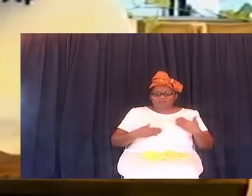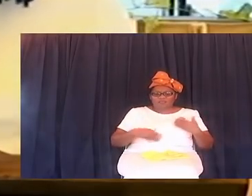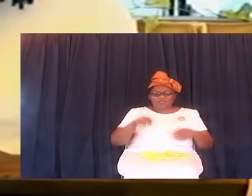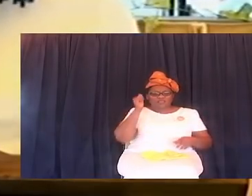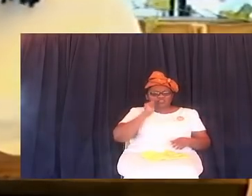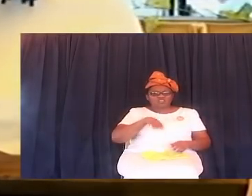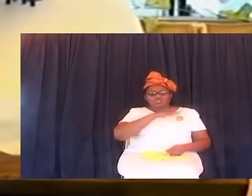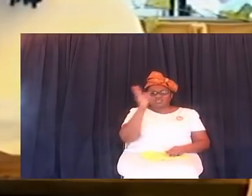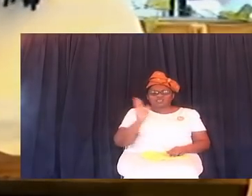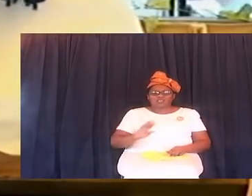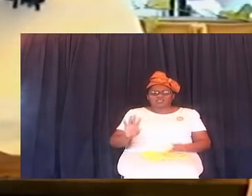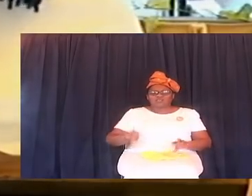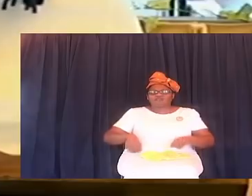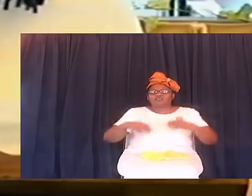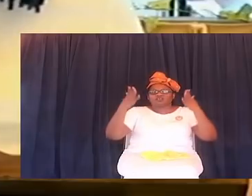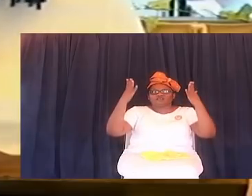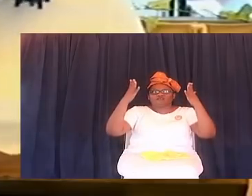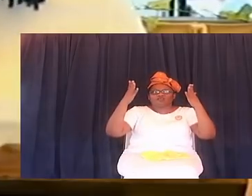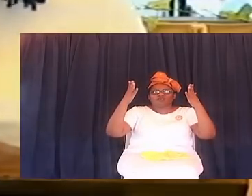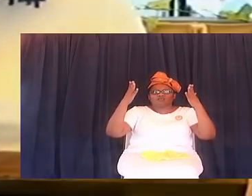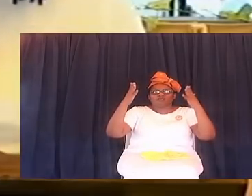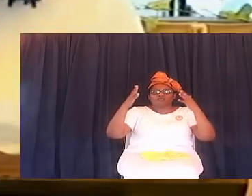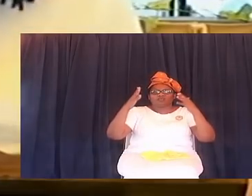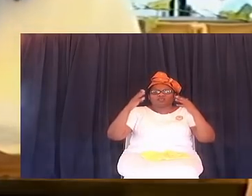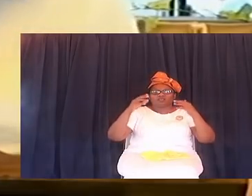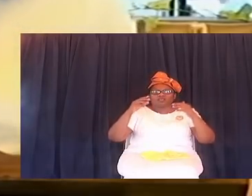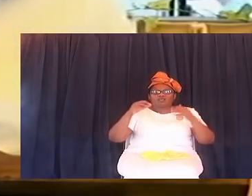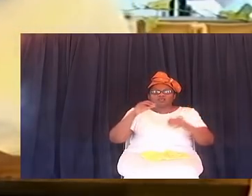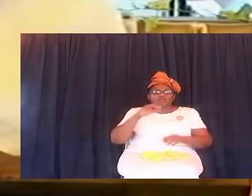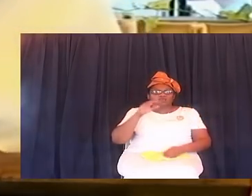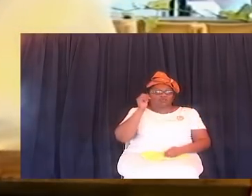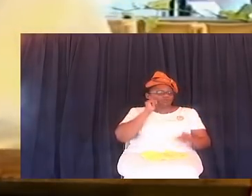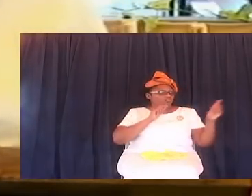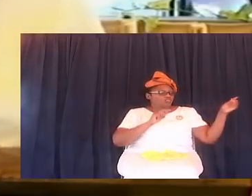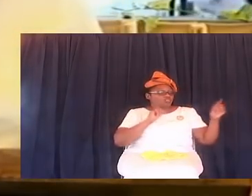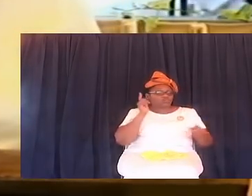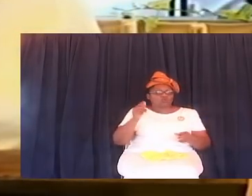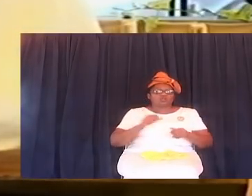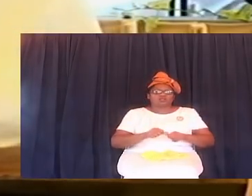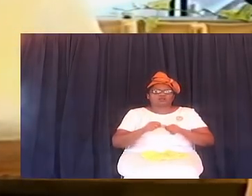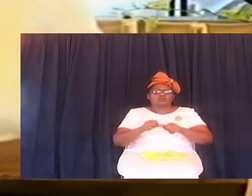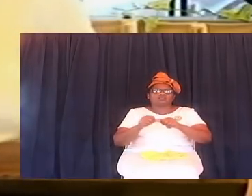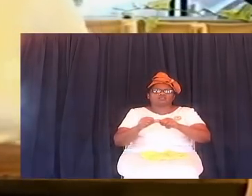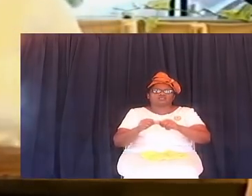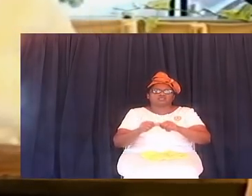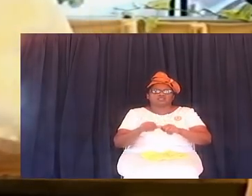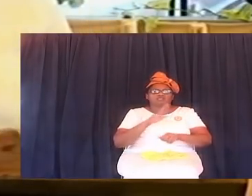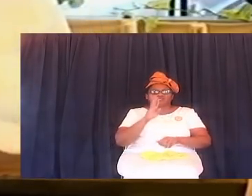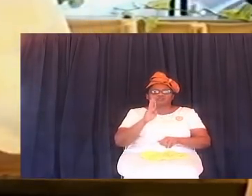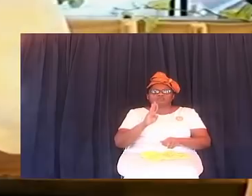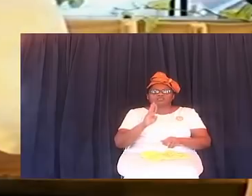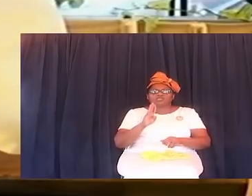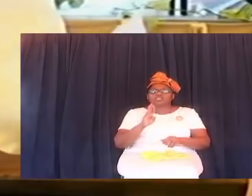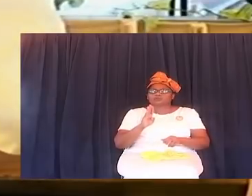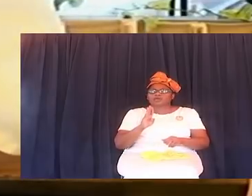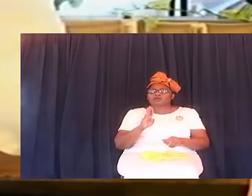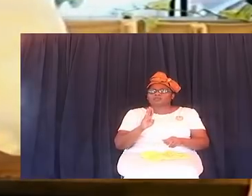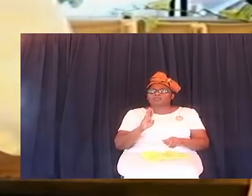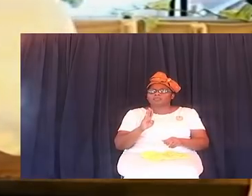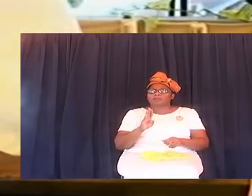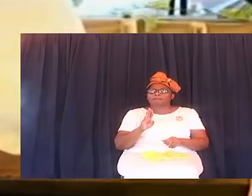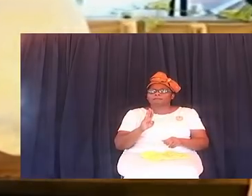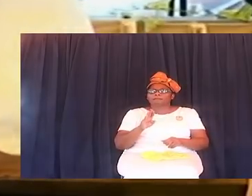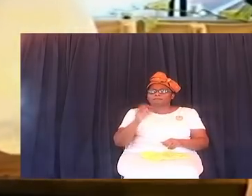She was and will continue to be inspired to all of us, inspiration to all of us.